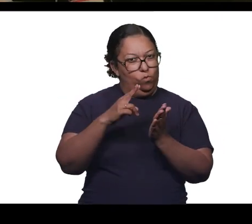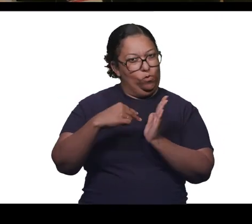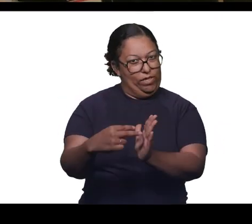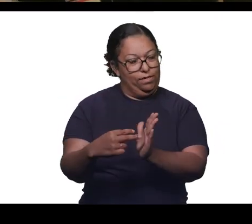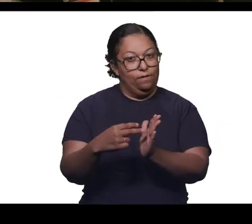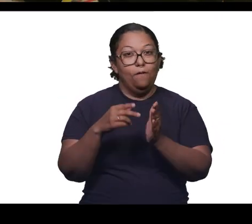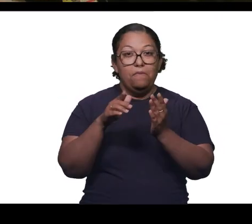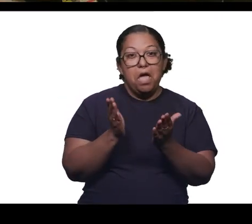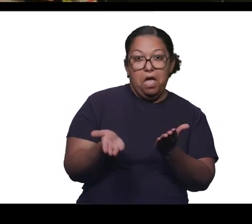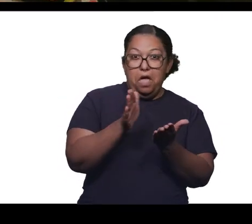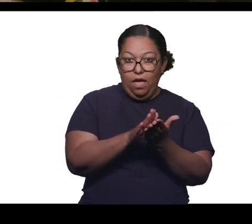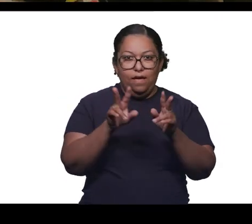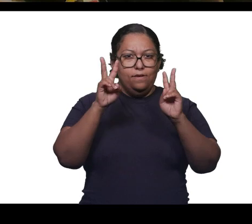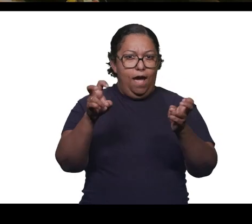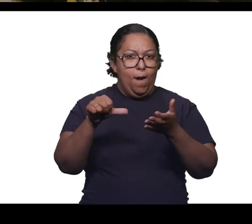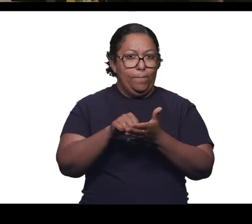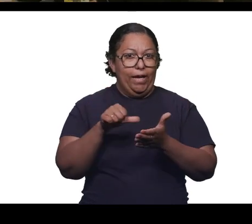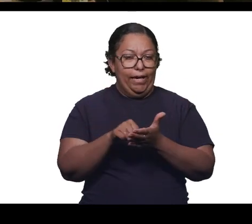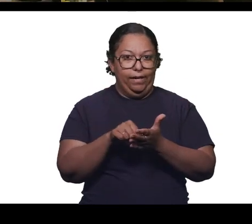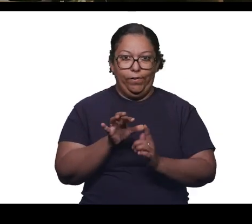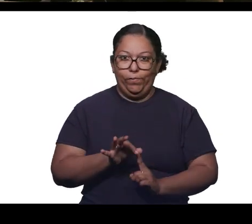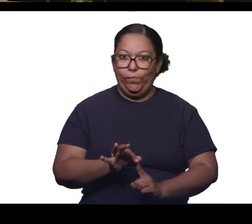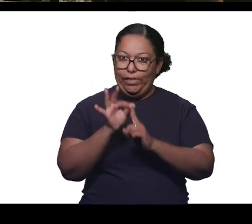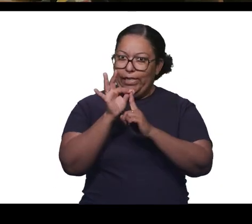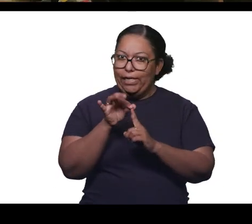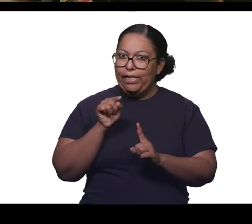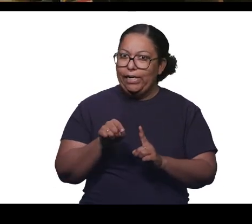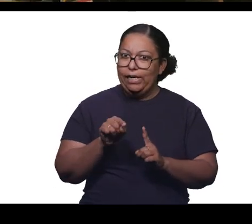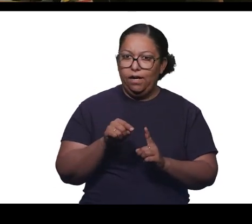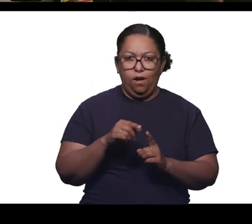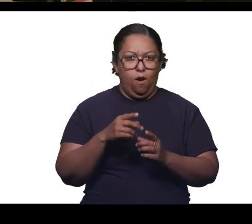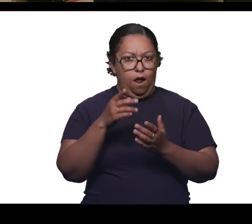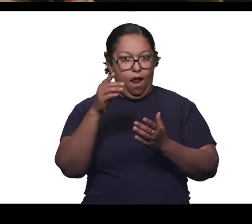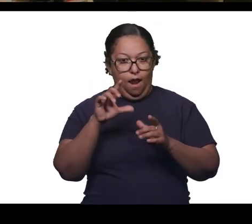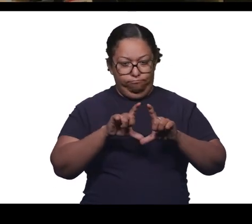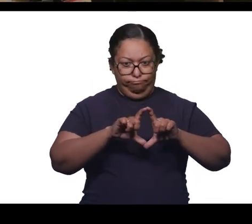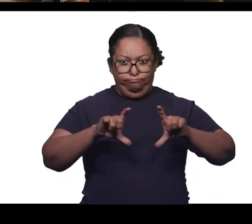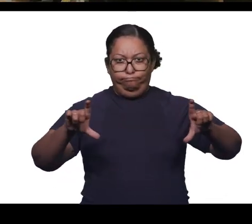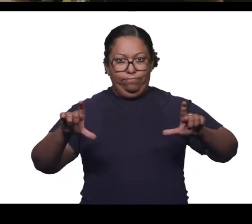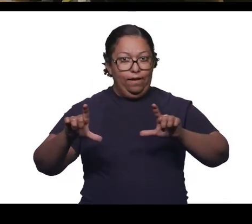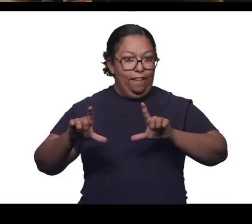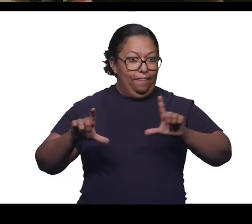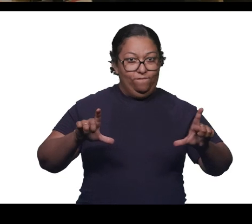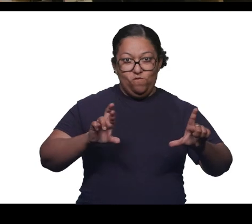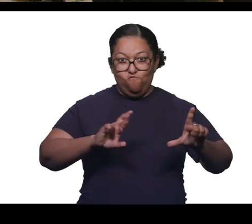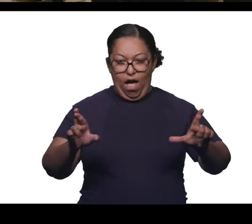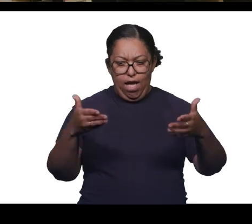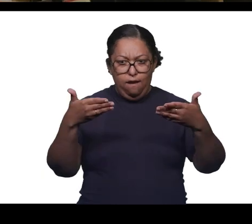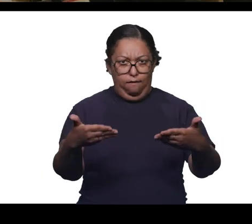This is a unique title page. It is on both the left and right hand pages, so it is called a double spread